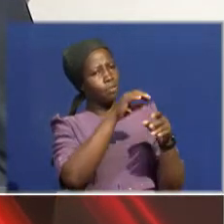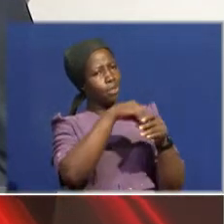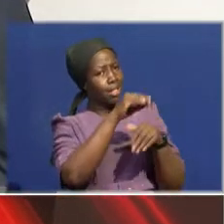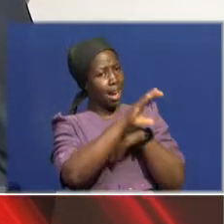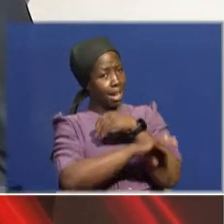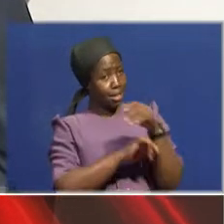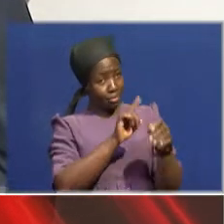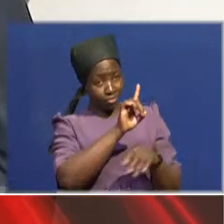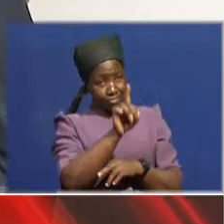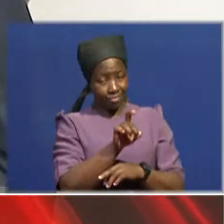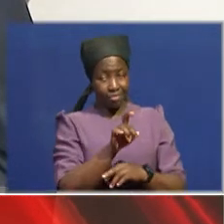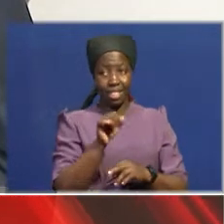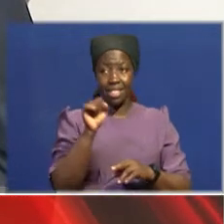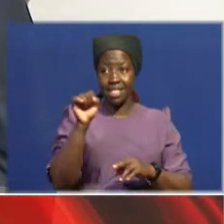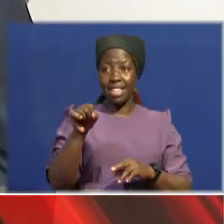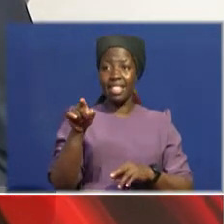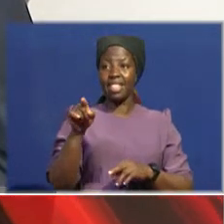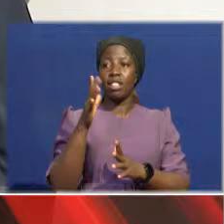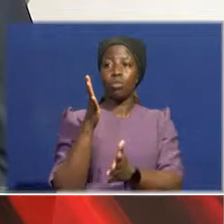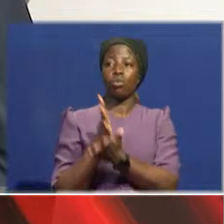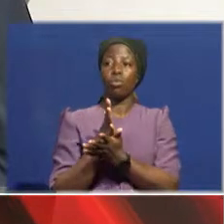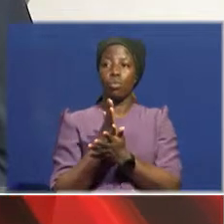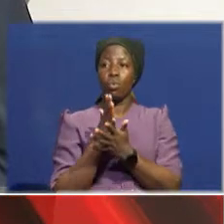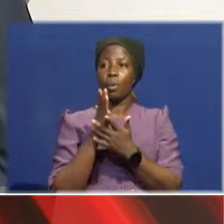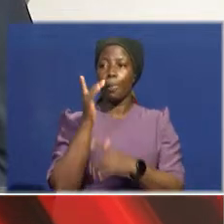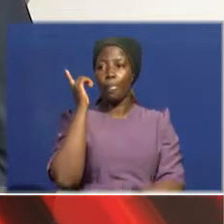true. Mm-hmm. And I think